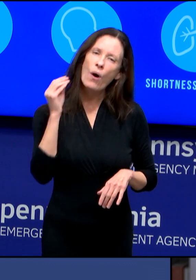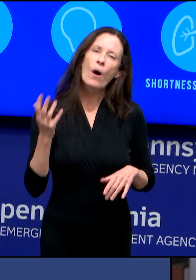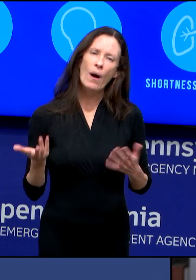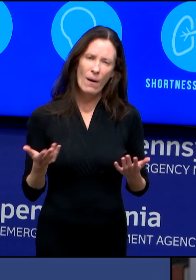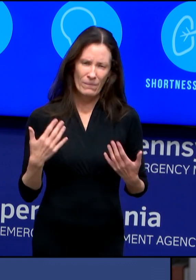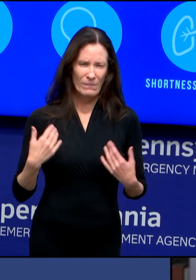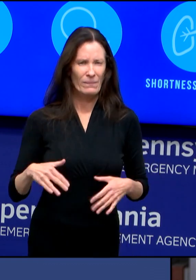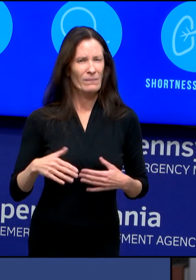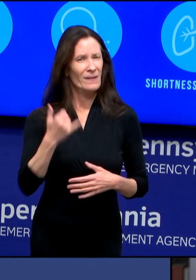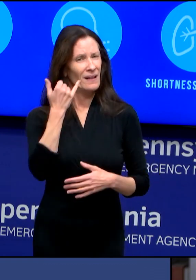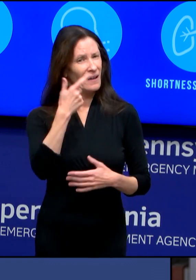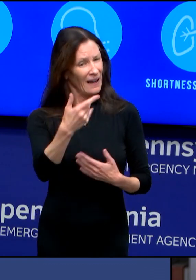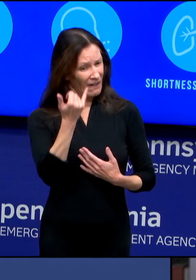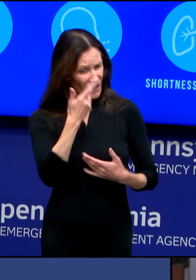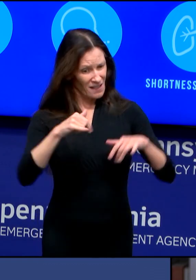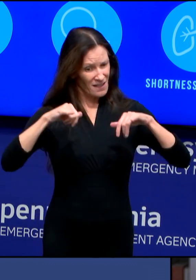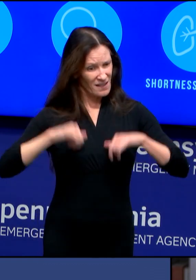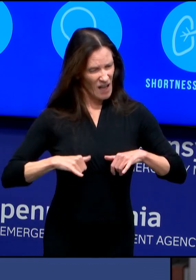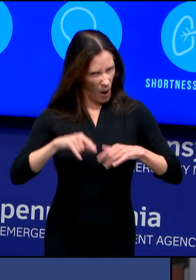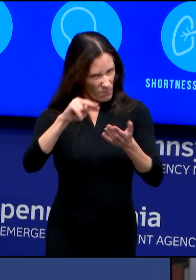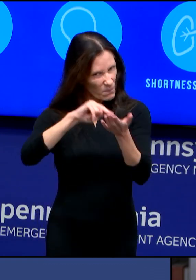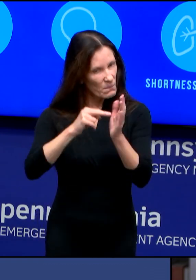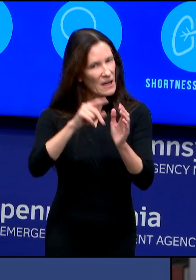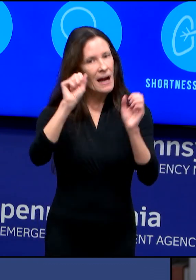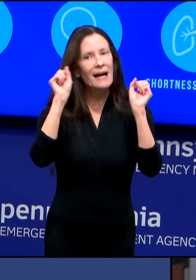That's what we're trying to achieve.